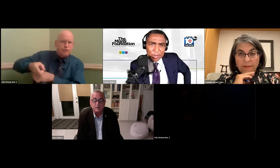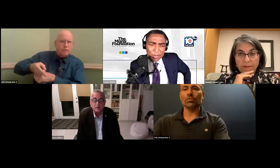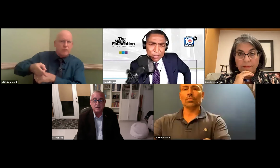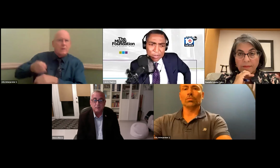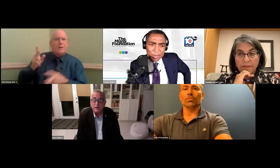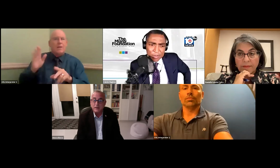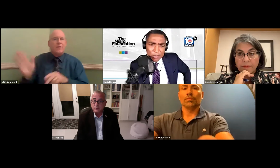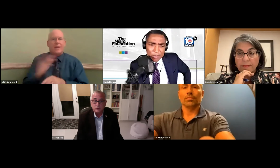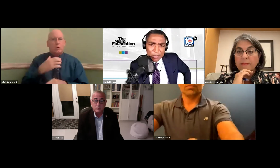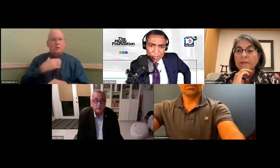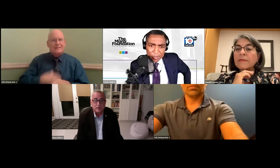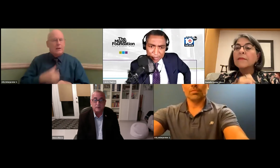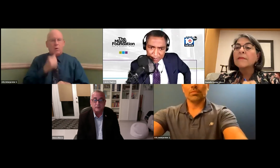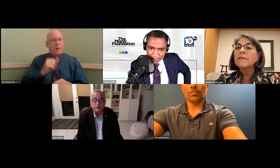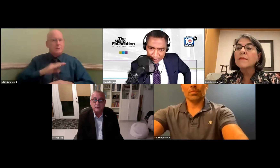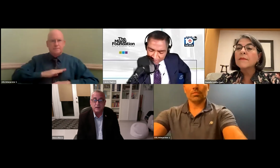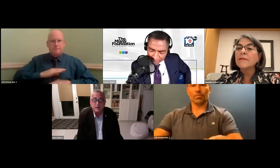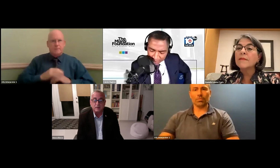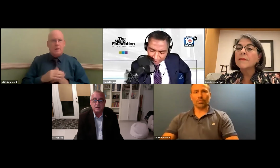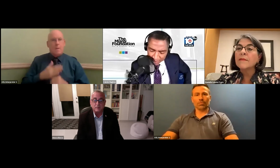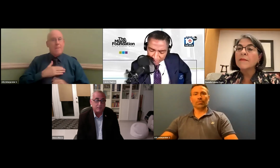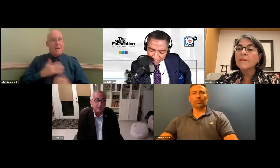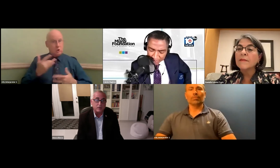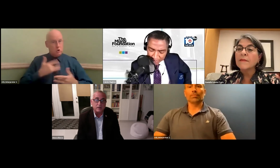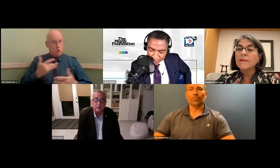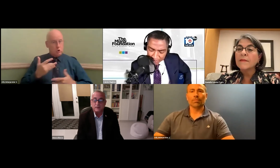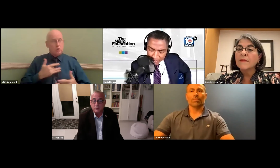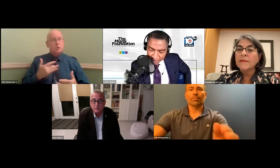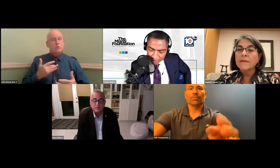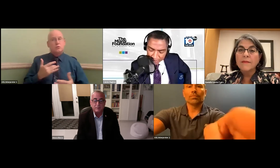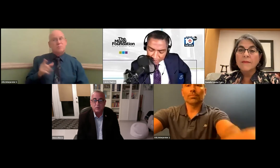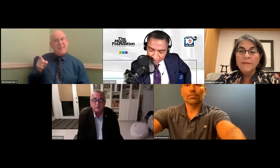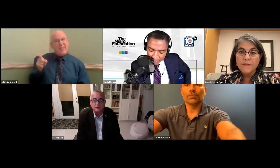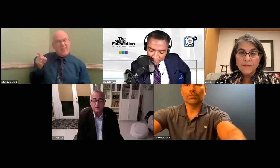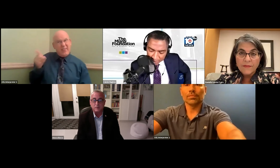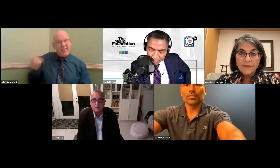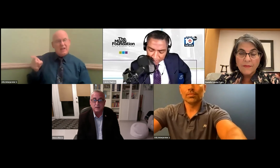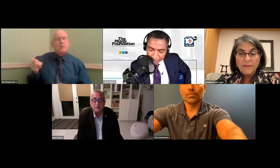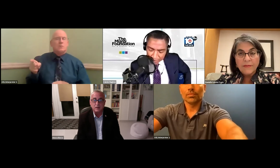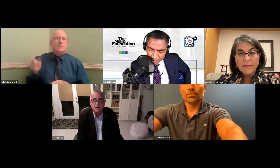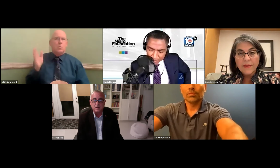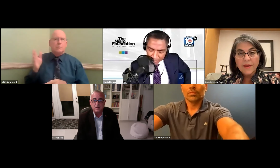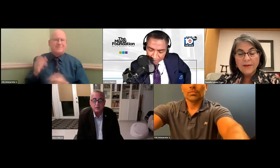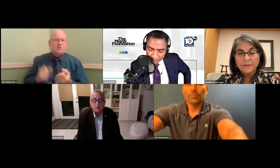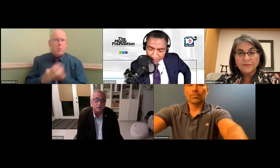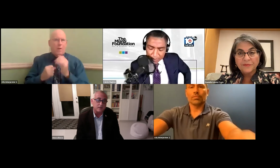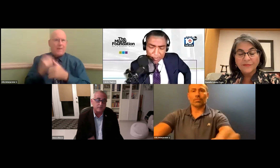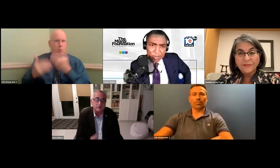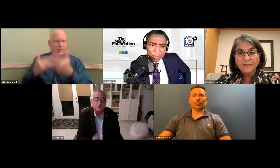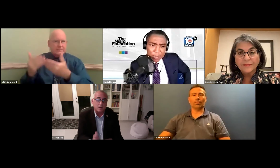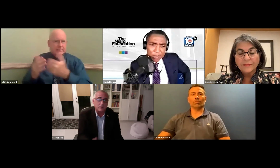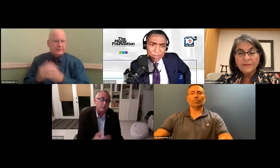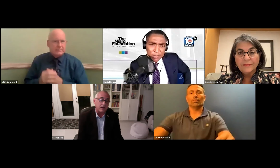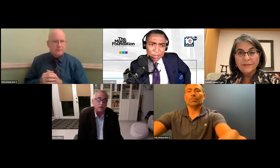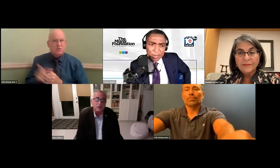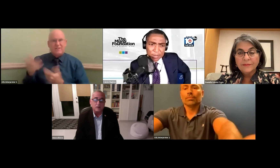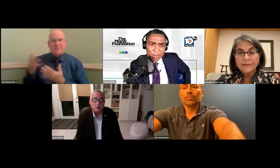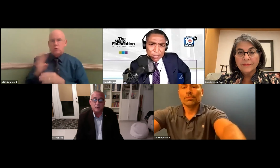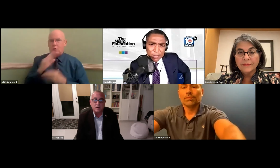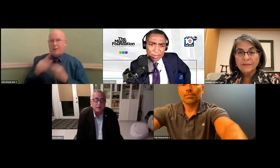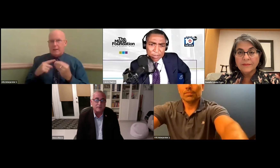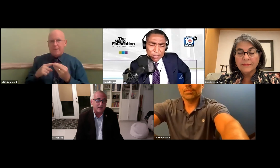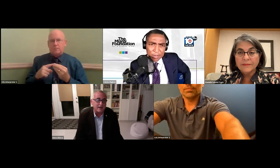met. My concern, quite honestly, is that my opponent accelerates that process here in Miami-Dade County. You know, she just finished talking about,